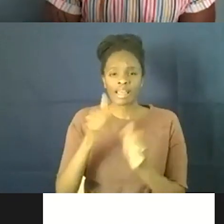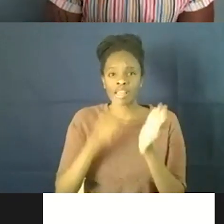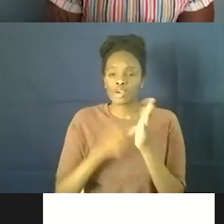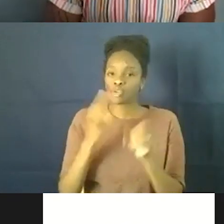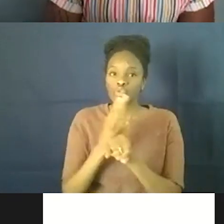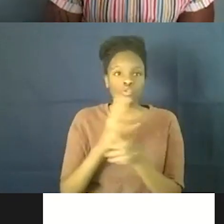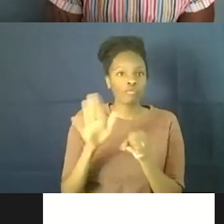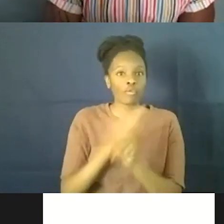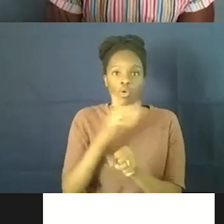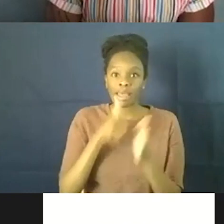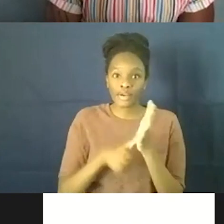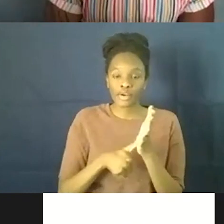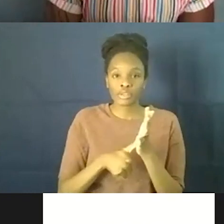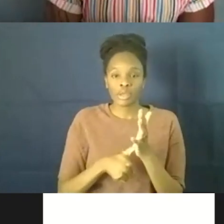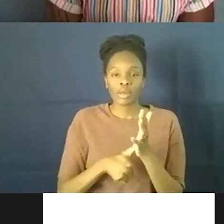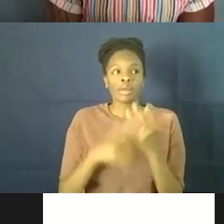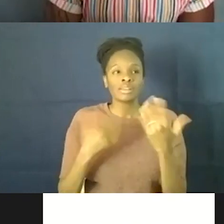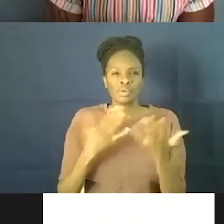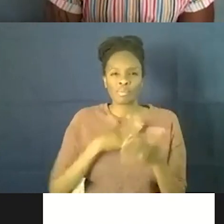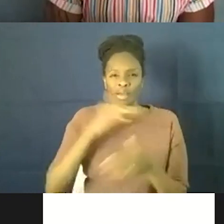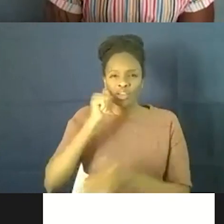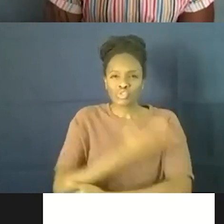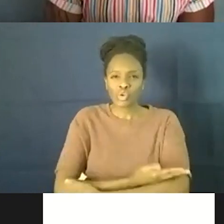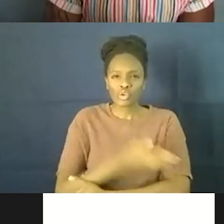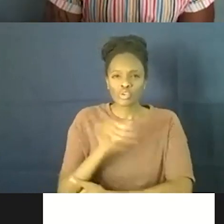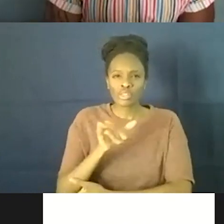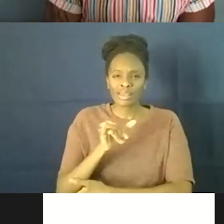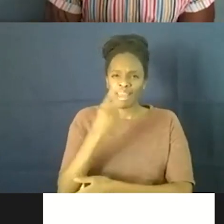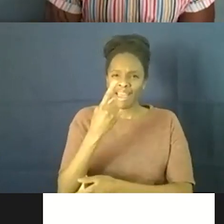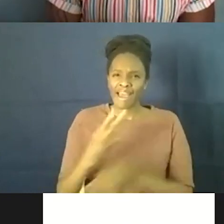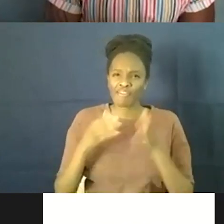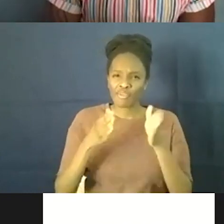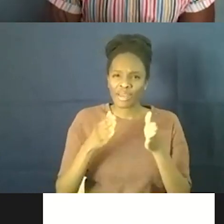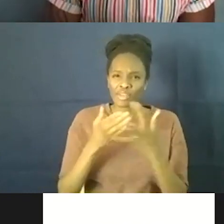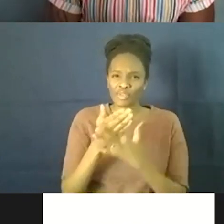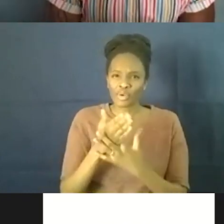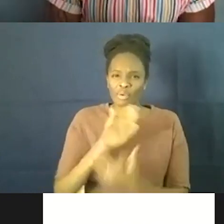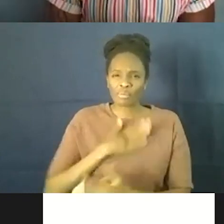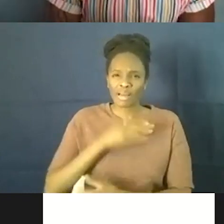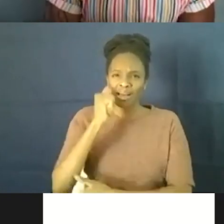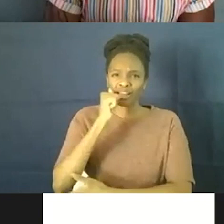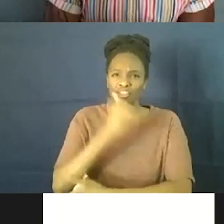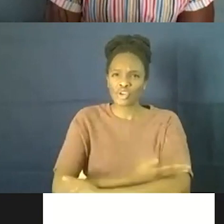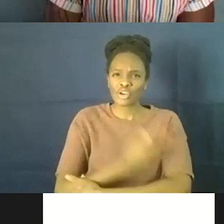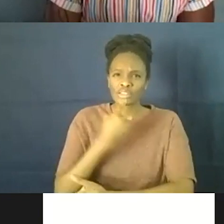And so she's like halfway through, she's like, wait, that's daddy's